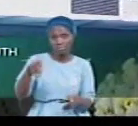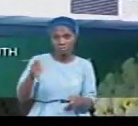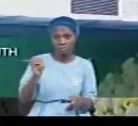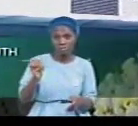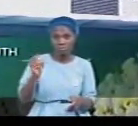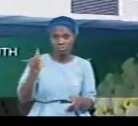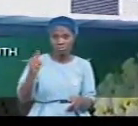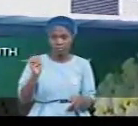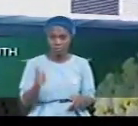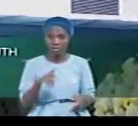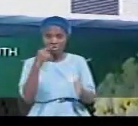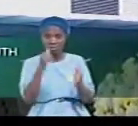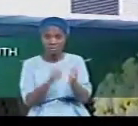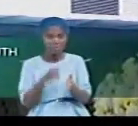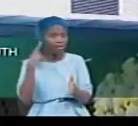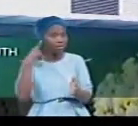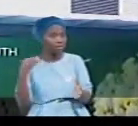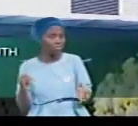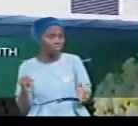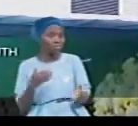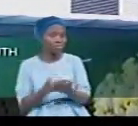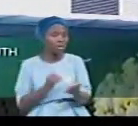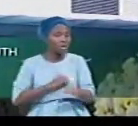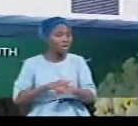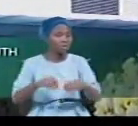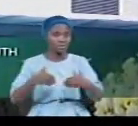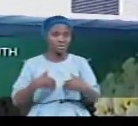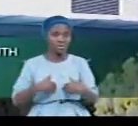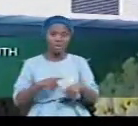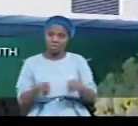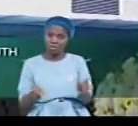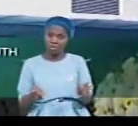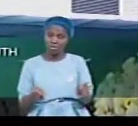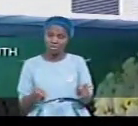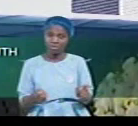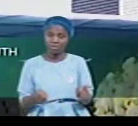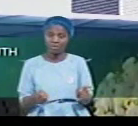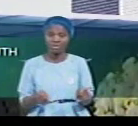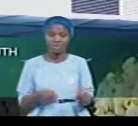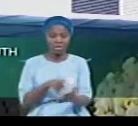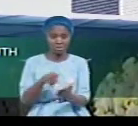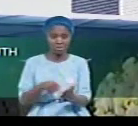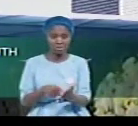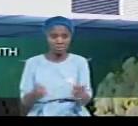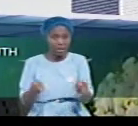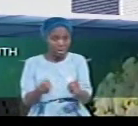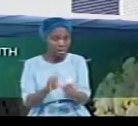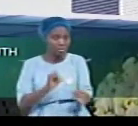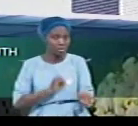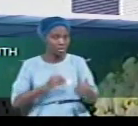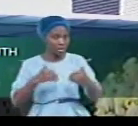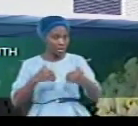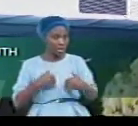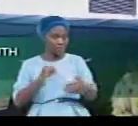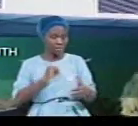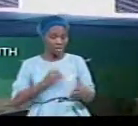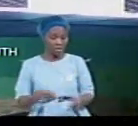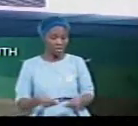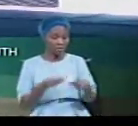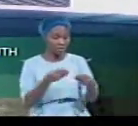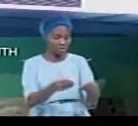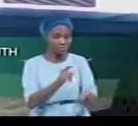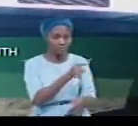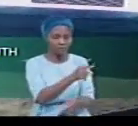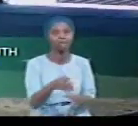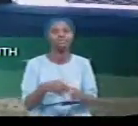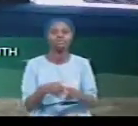none, but such as I have, I give thee. There are people that